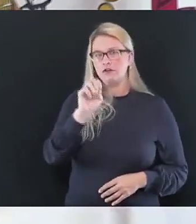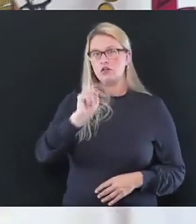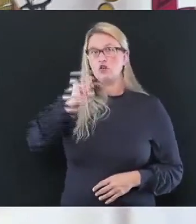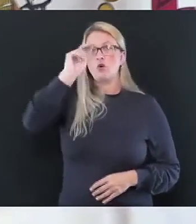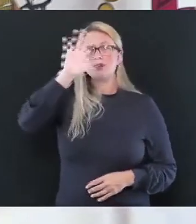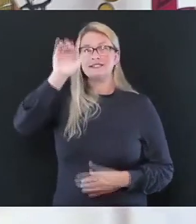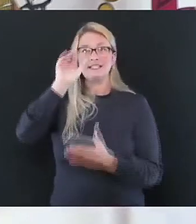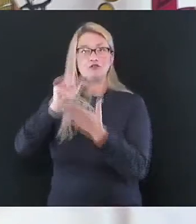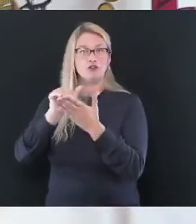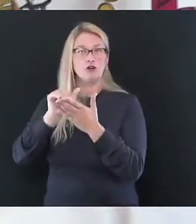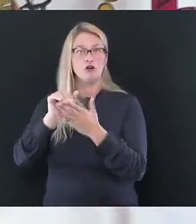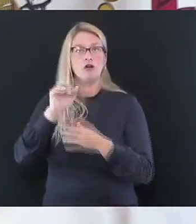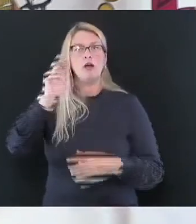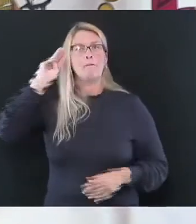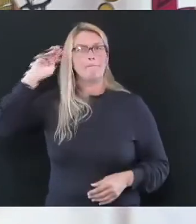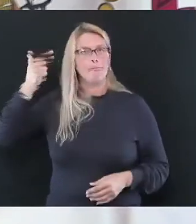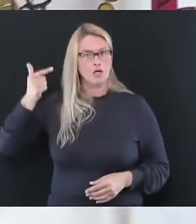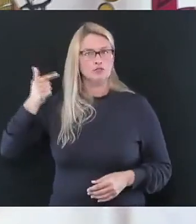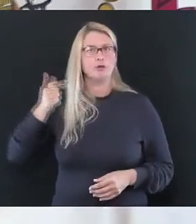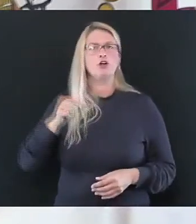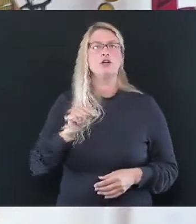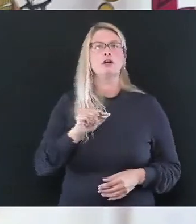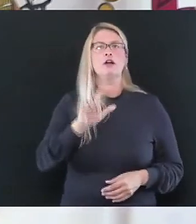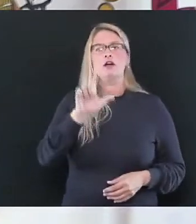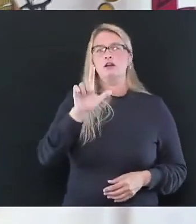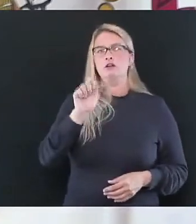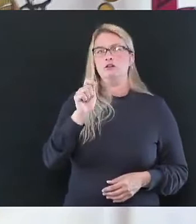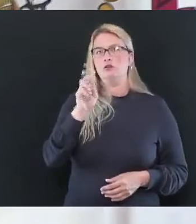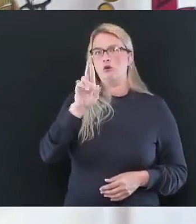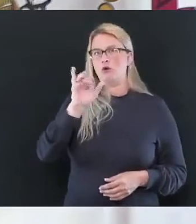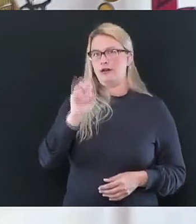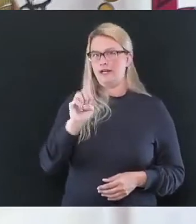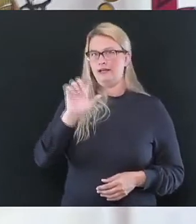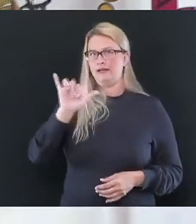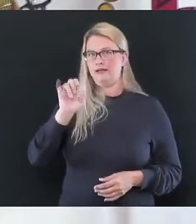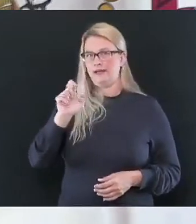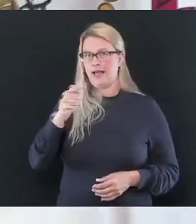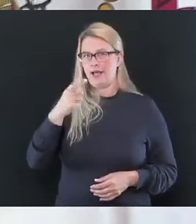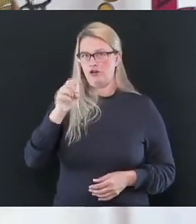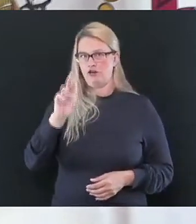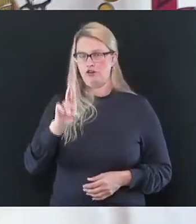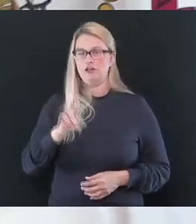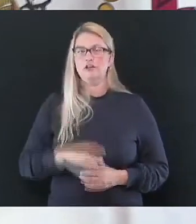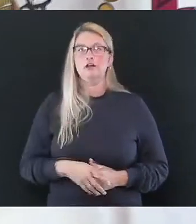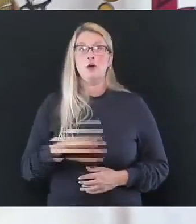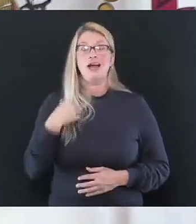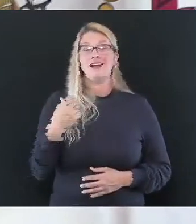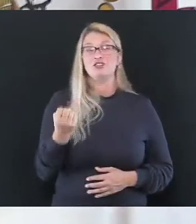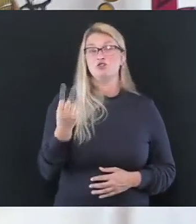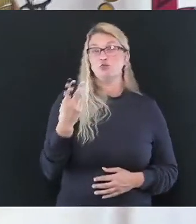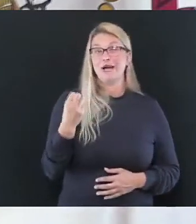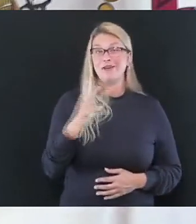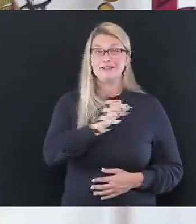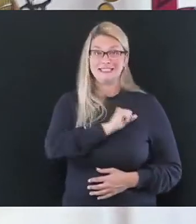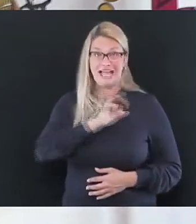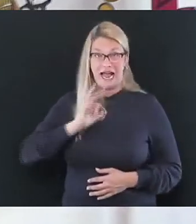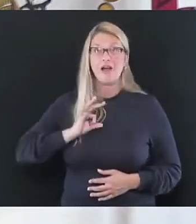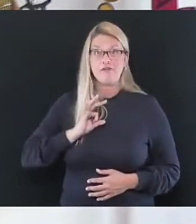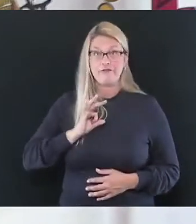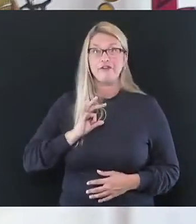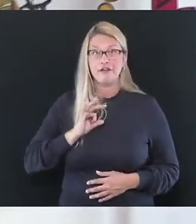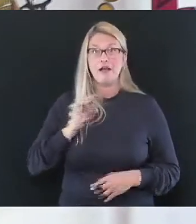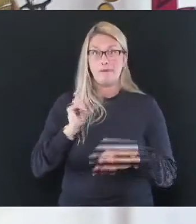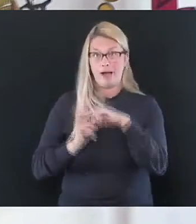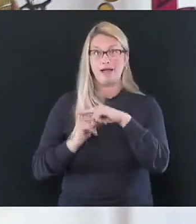at Martinsburg, and 1 at Lori Yeager. We have 12 staff cases, that are